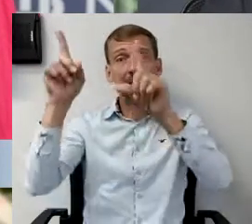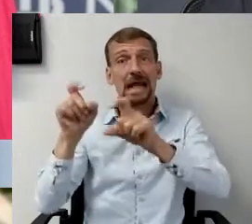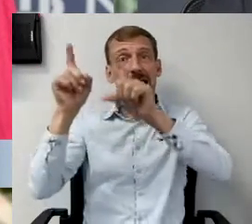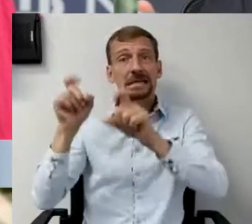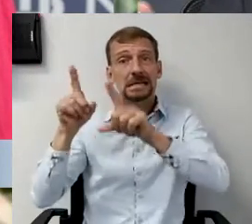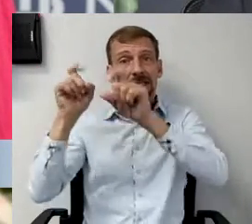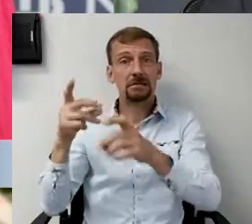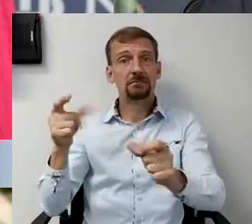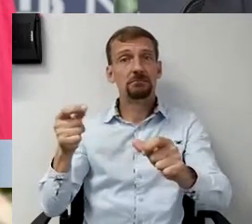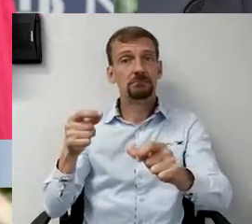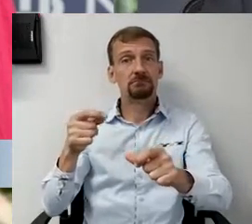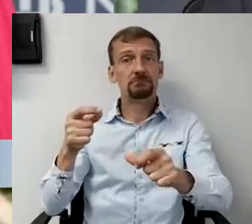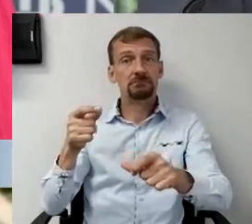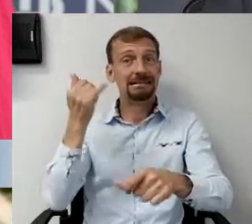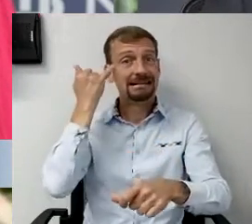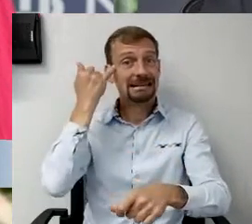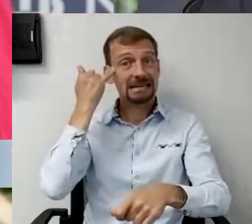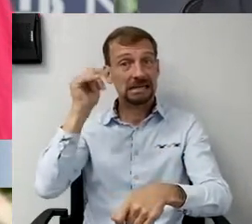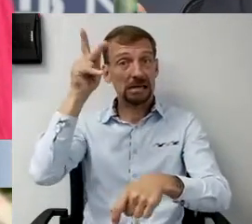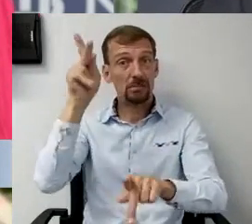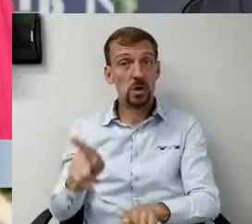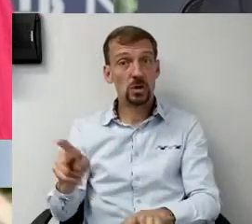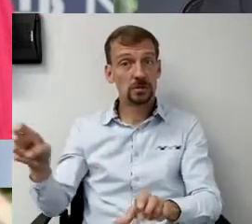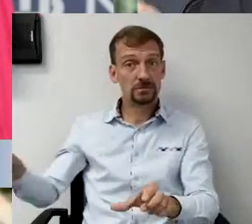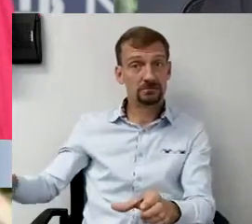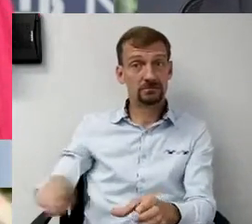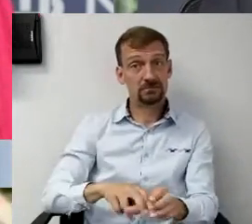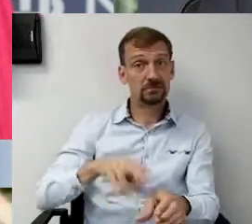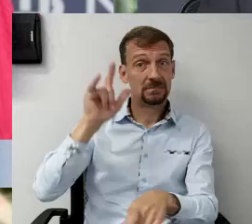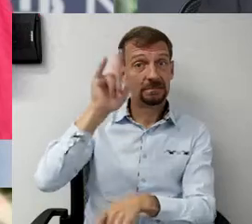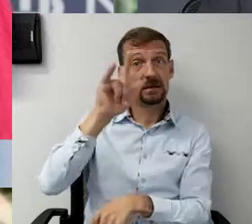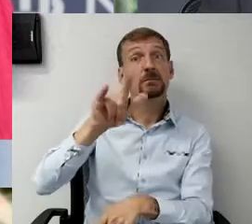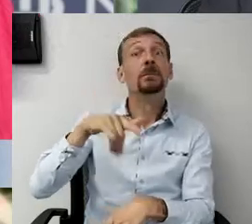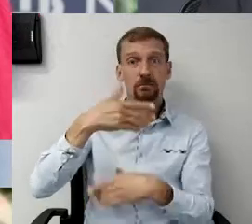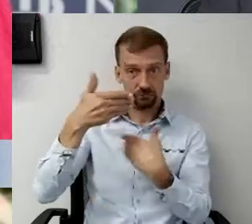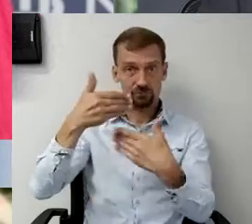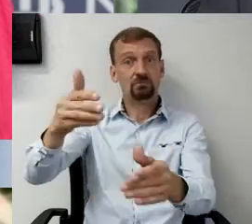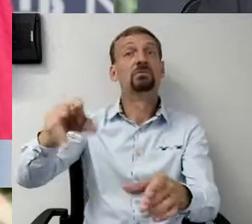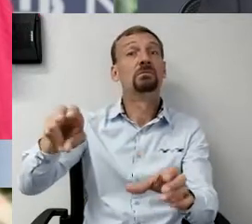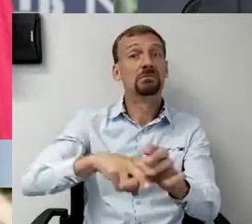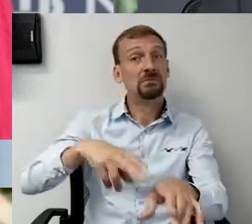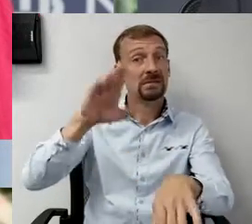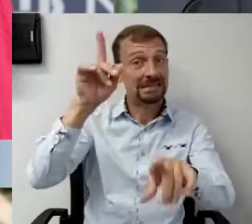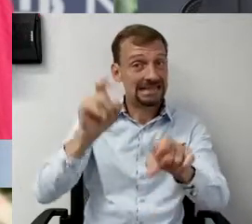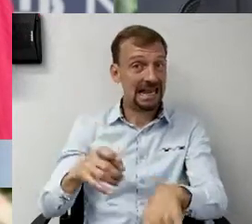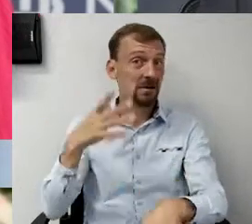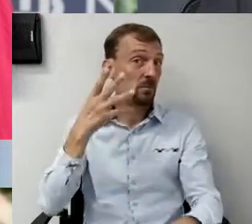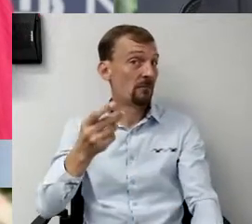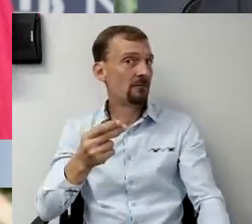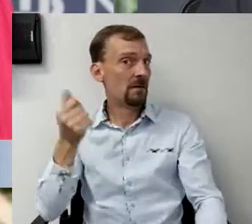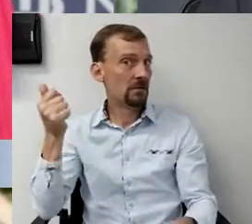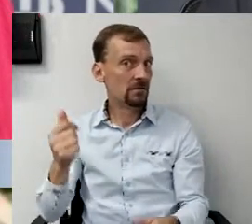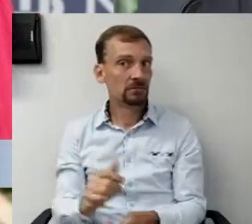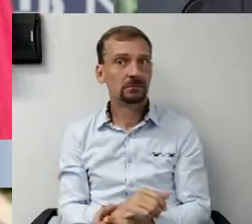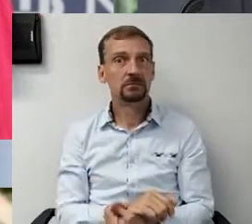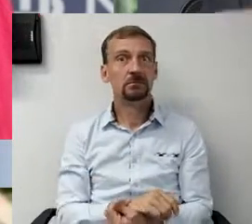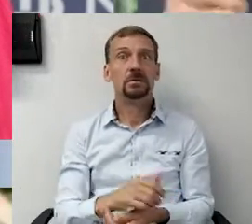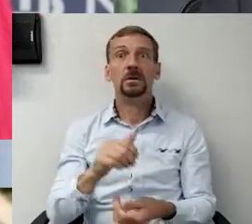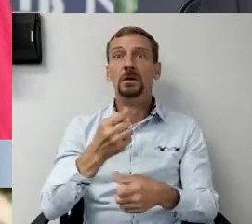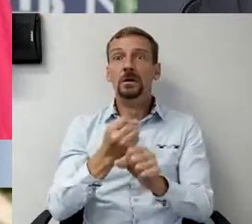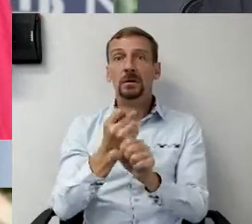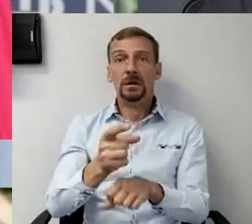real time, that tells them that a passenger is negative, and yes, you can get on this plane. And something that doesn't queue up long